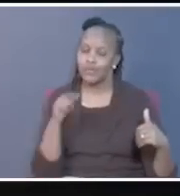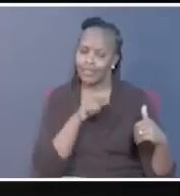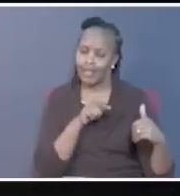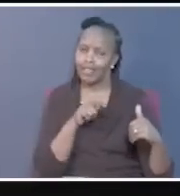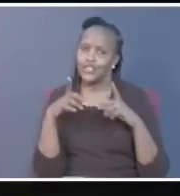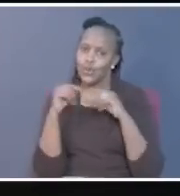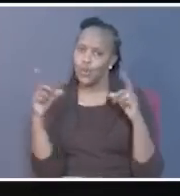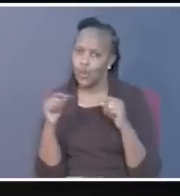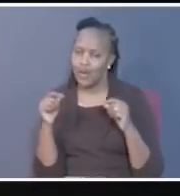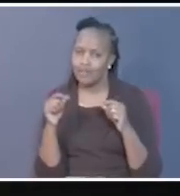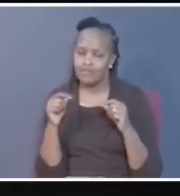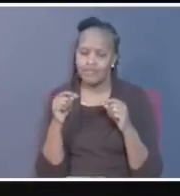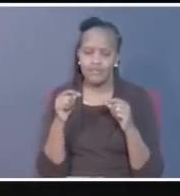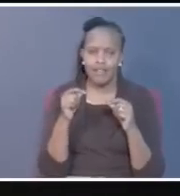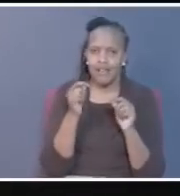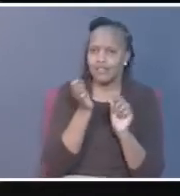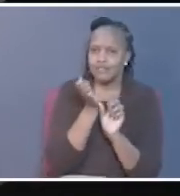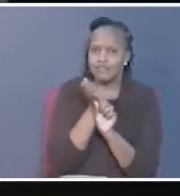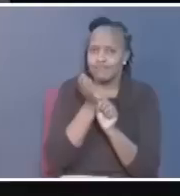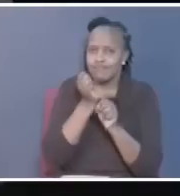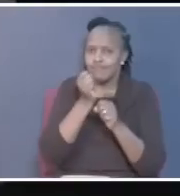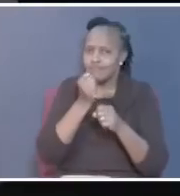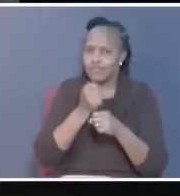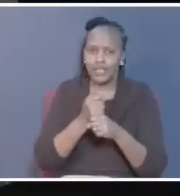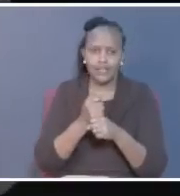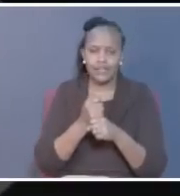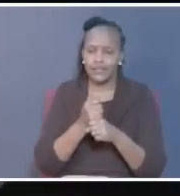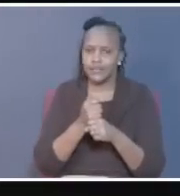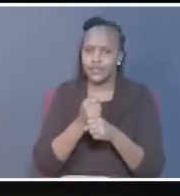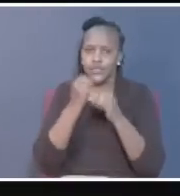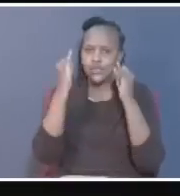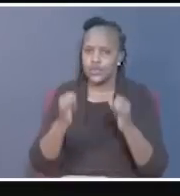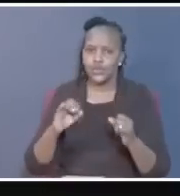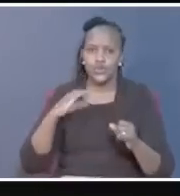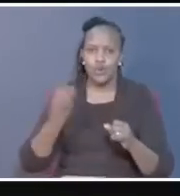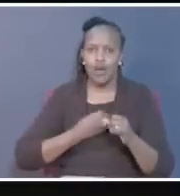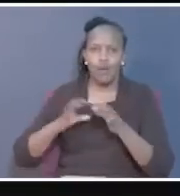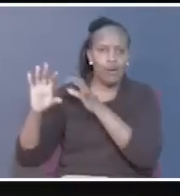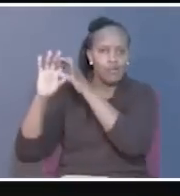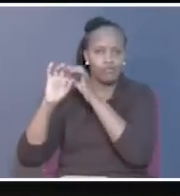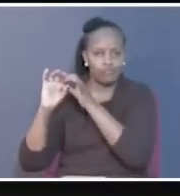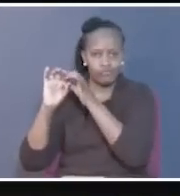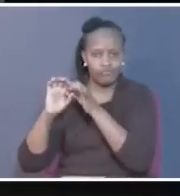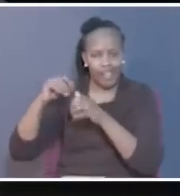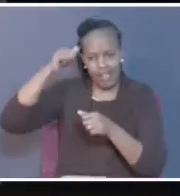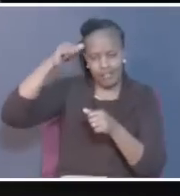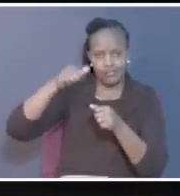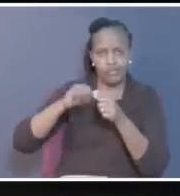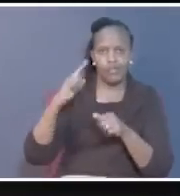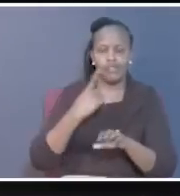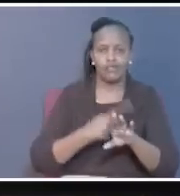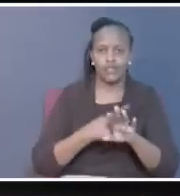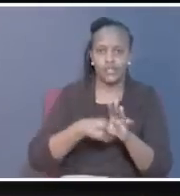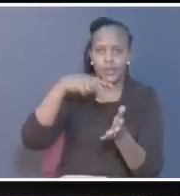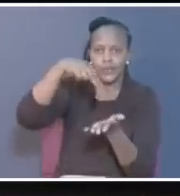fundamental aspects of our culture. I recall for the first time standing before our congregation